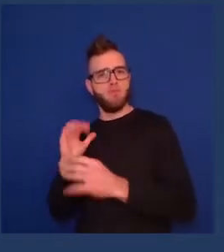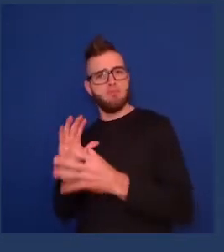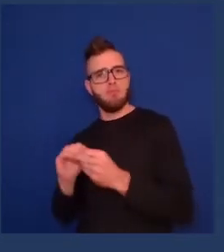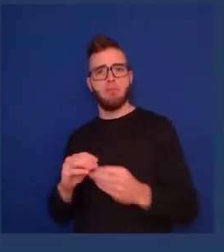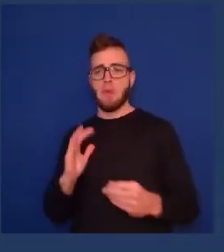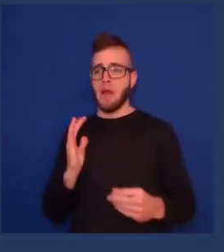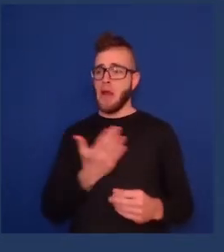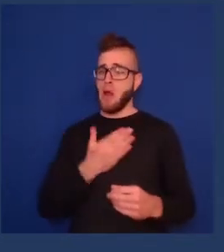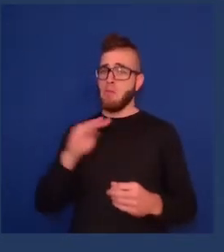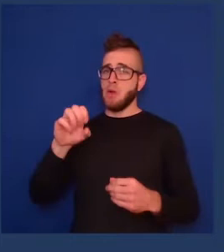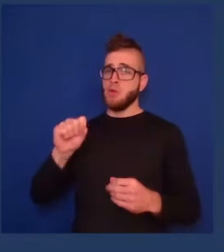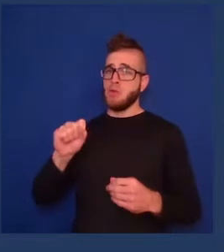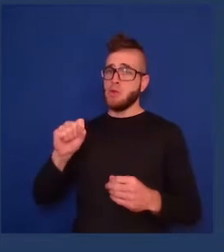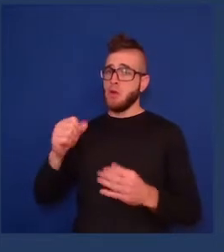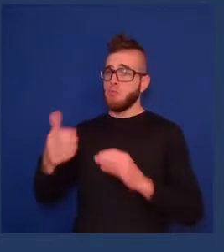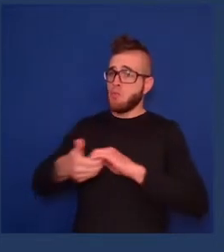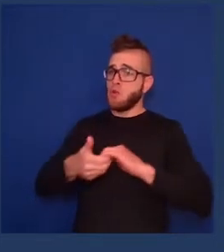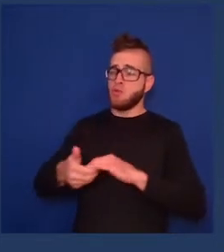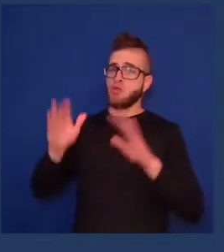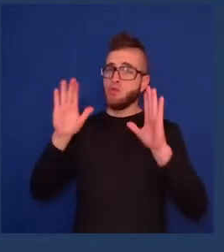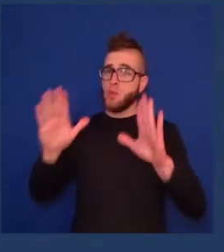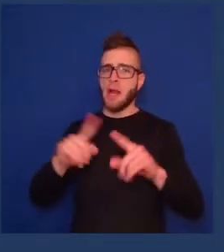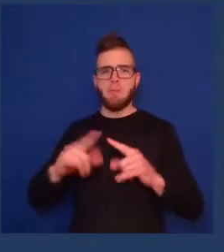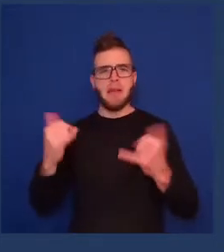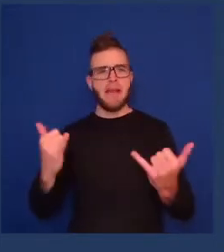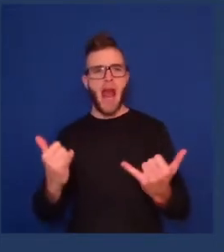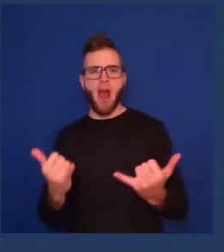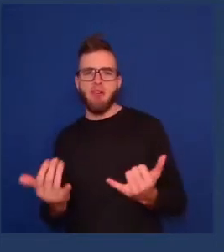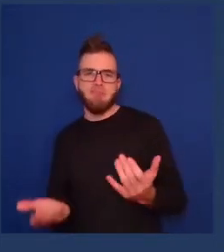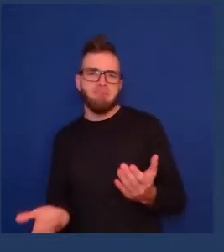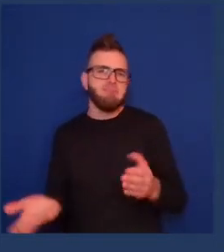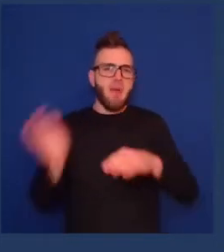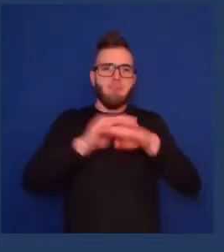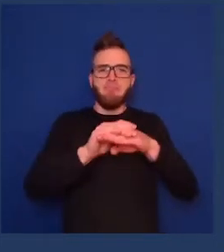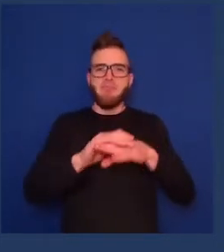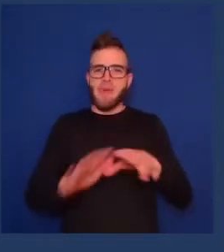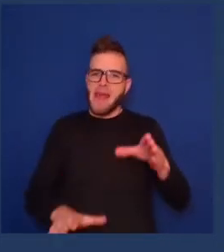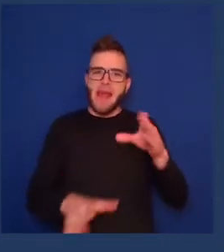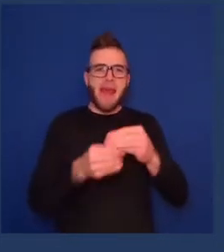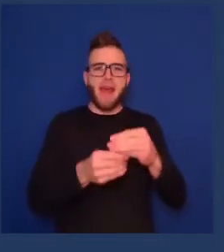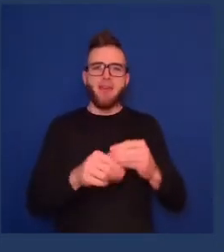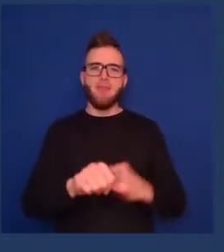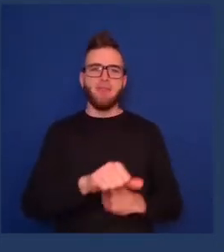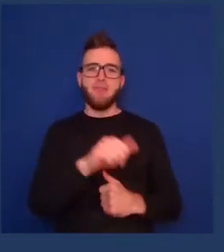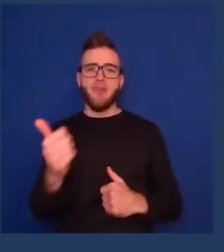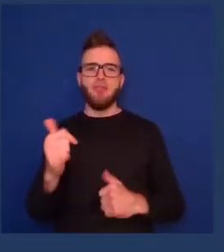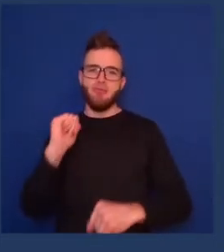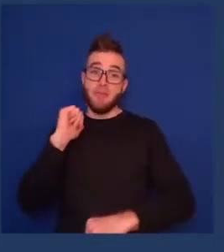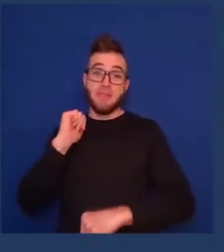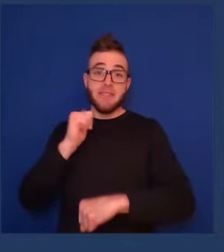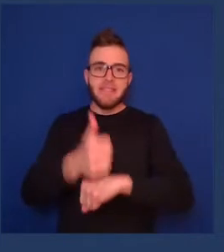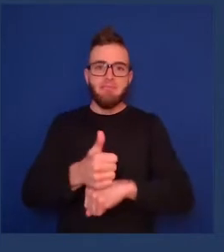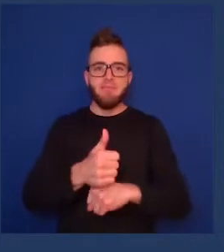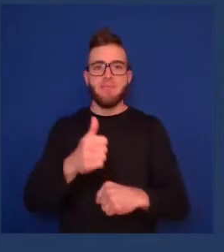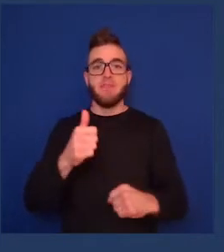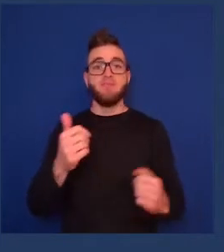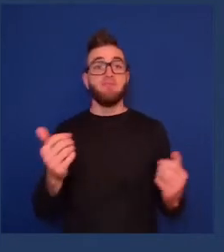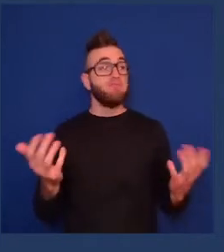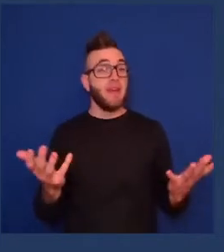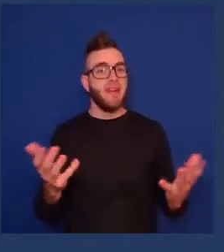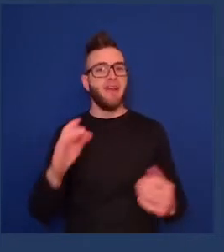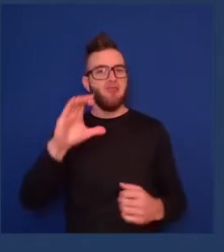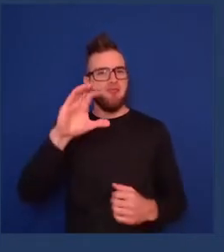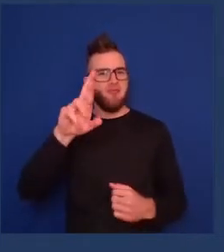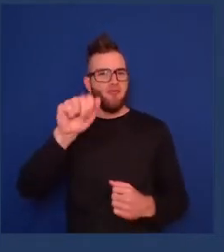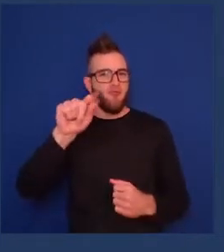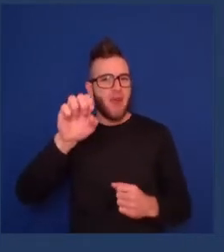is Brad, and our partnership with Microsoft has been great. But we're going to give it, another bounce and take it to another